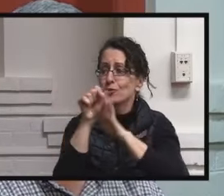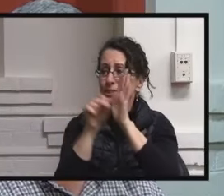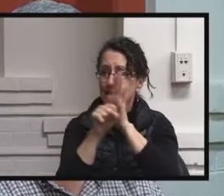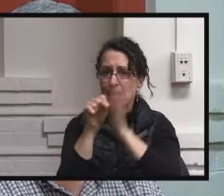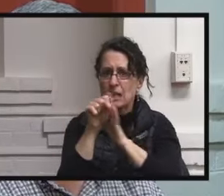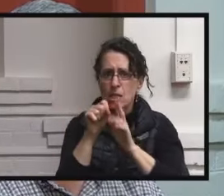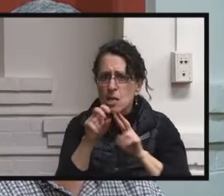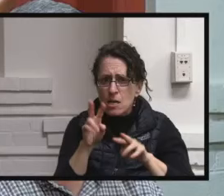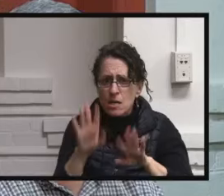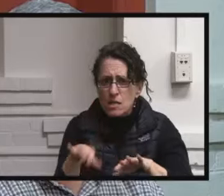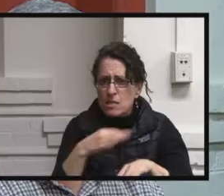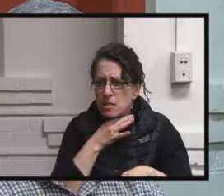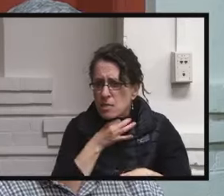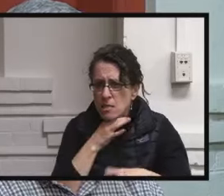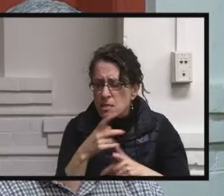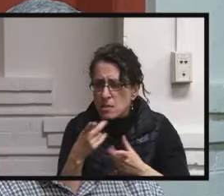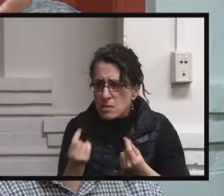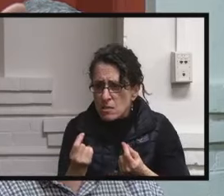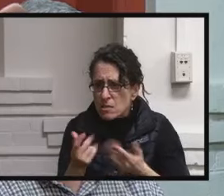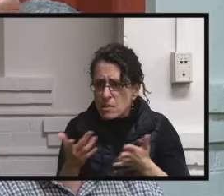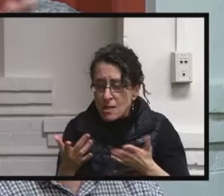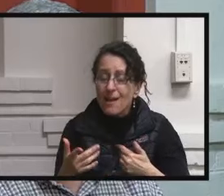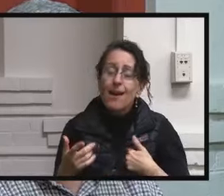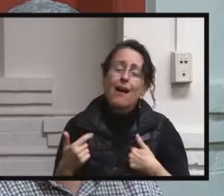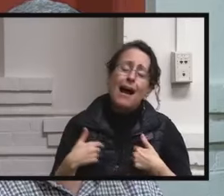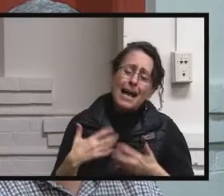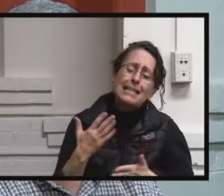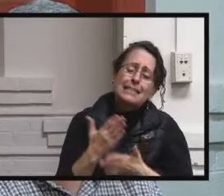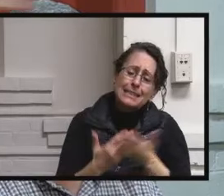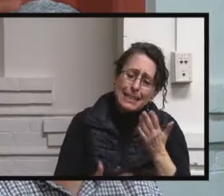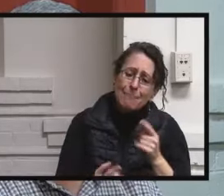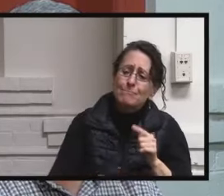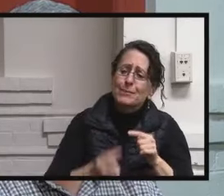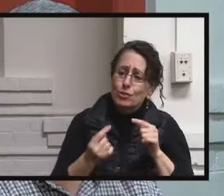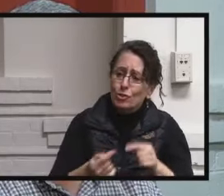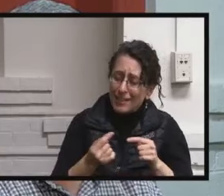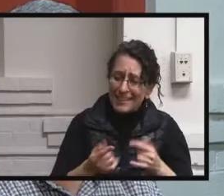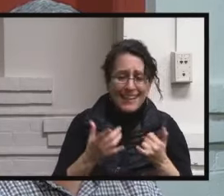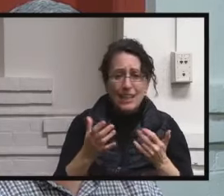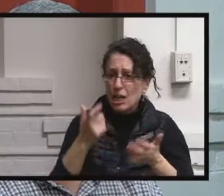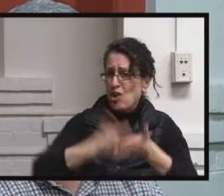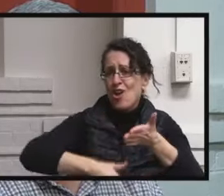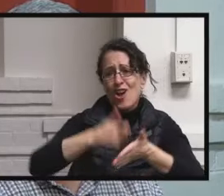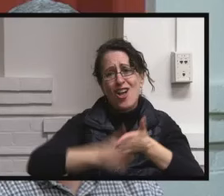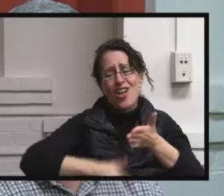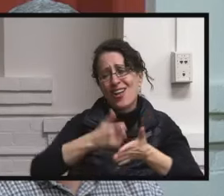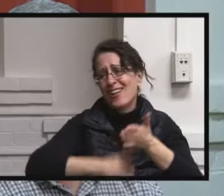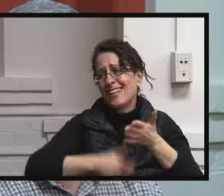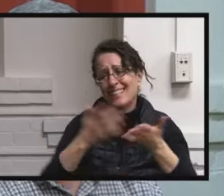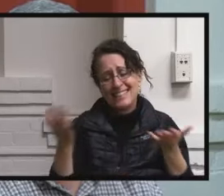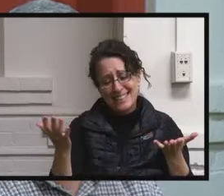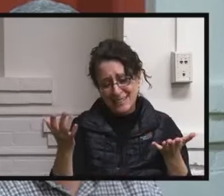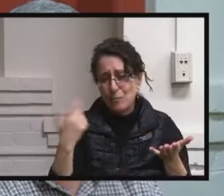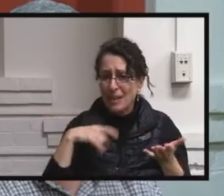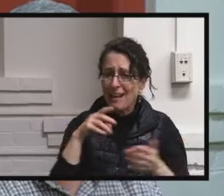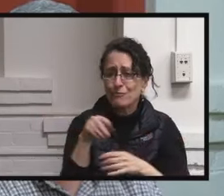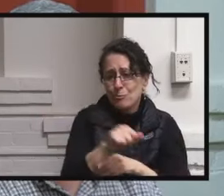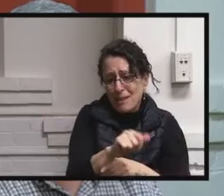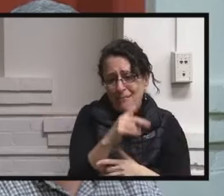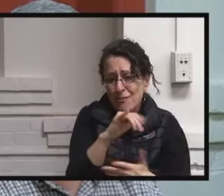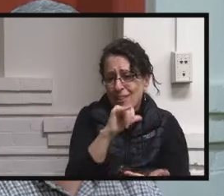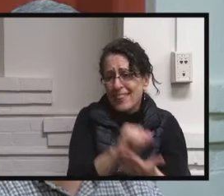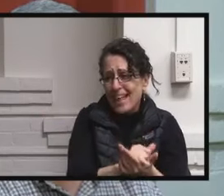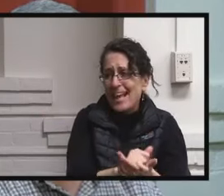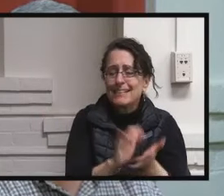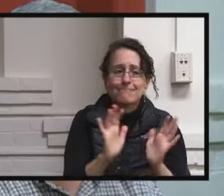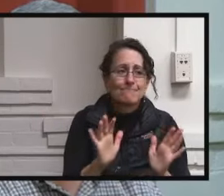program. We are having our, you know, growing pains. You know, there's a cost shift for all of these things. So I just wanted to kind of end